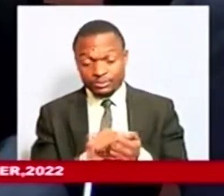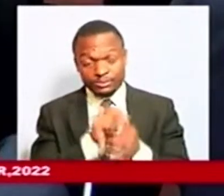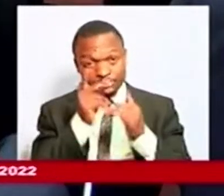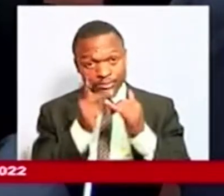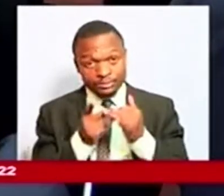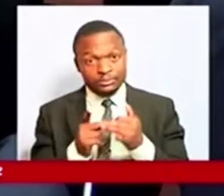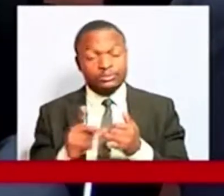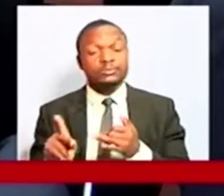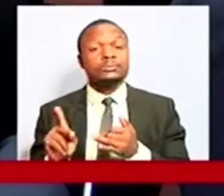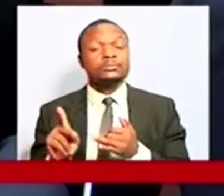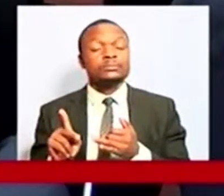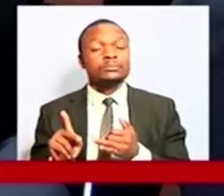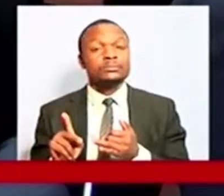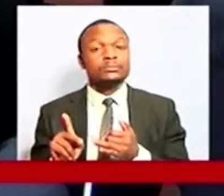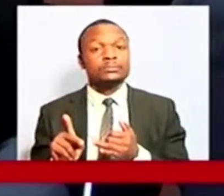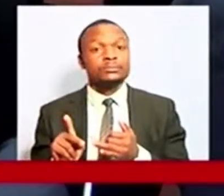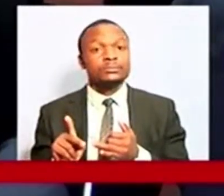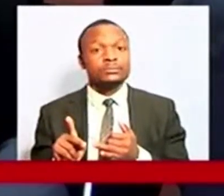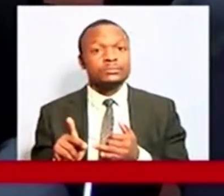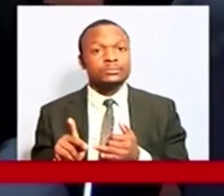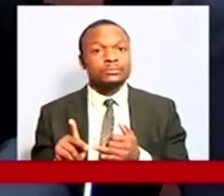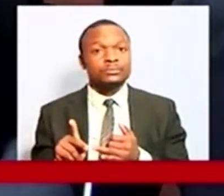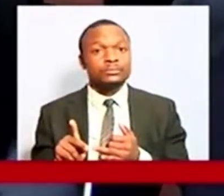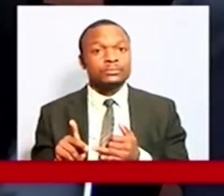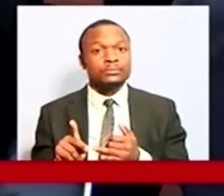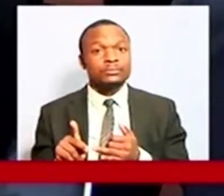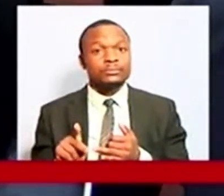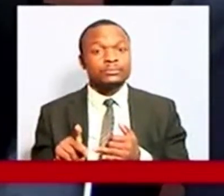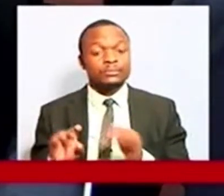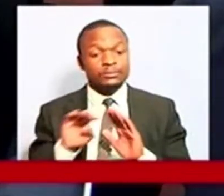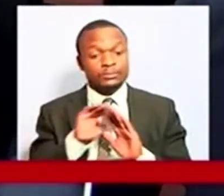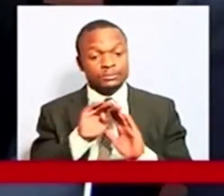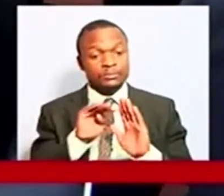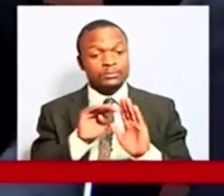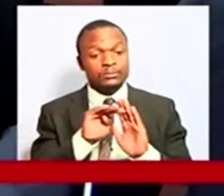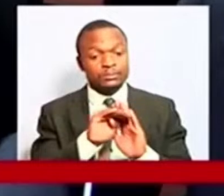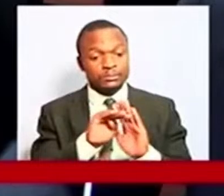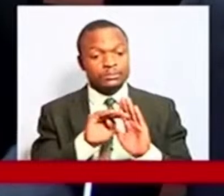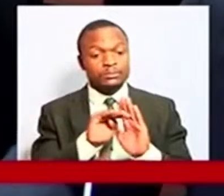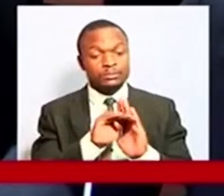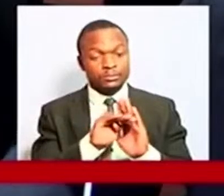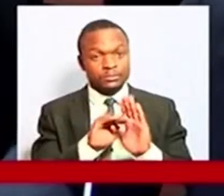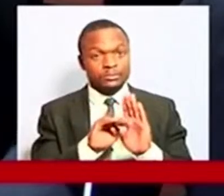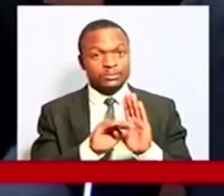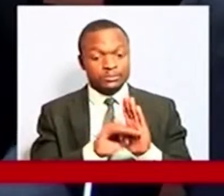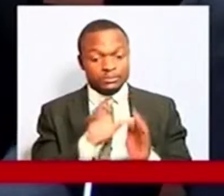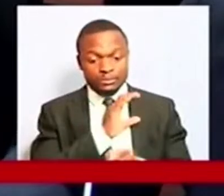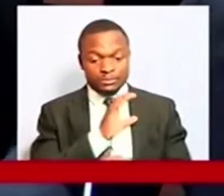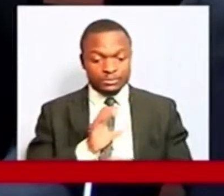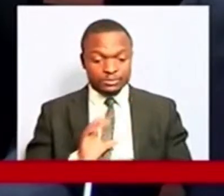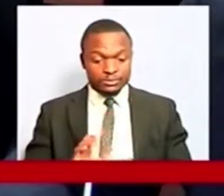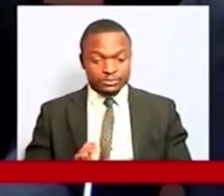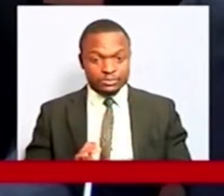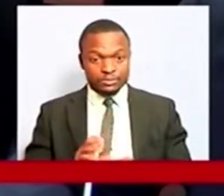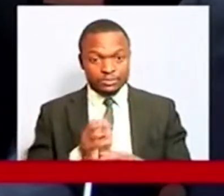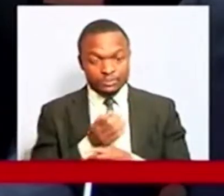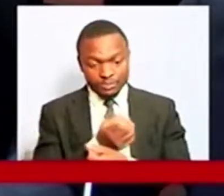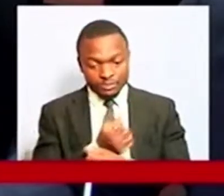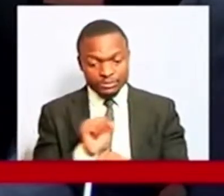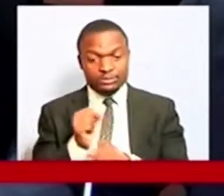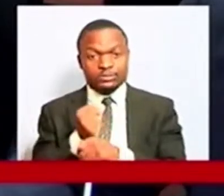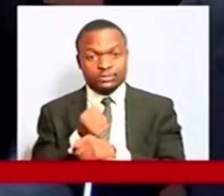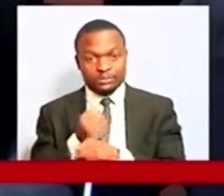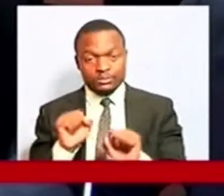the snag list for the contractor to correct the defect? And if